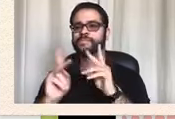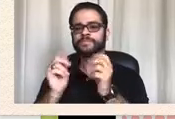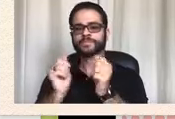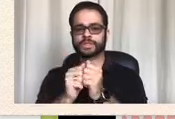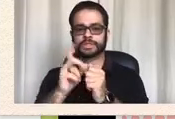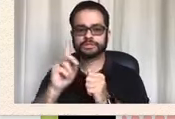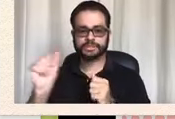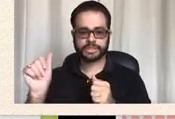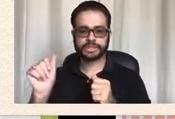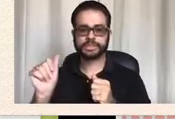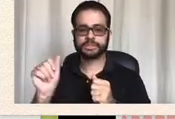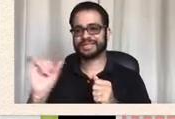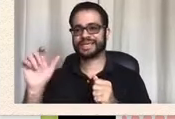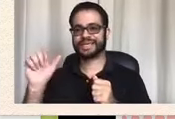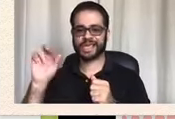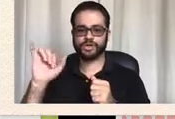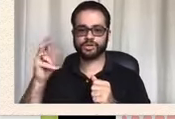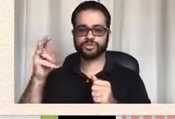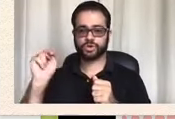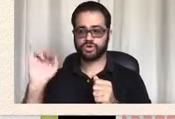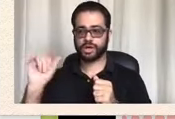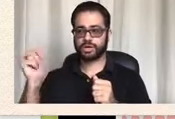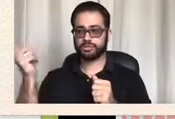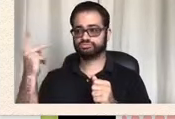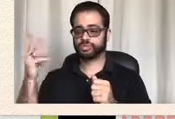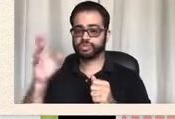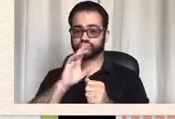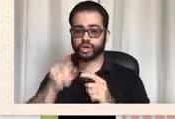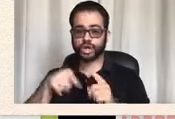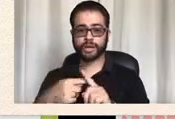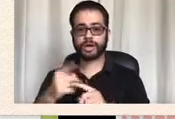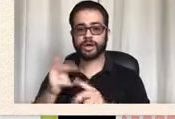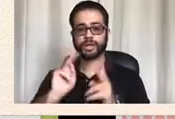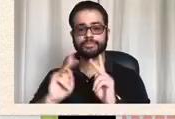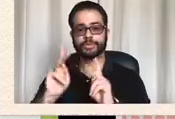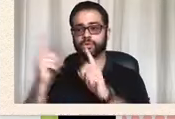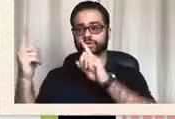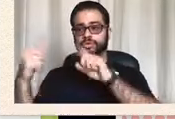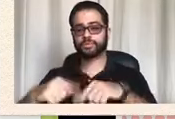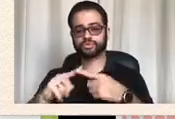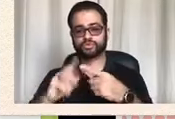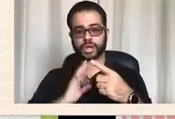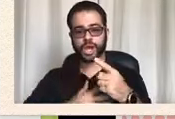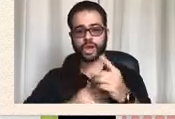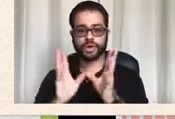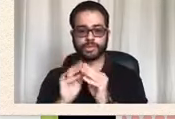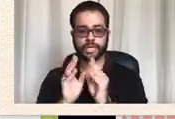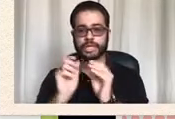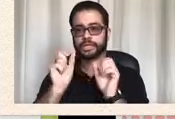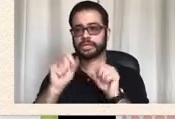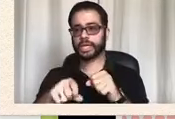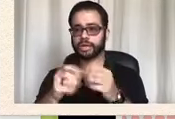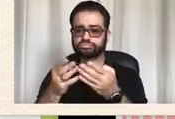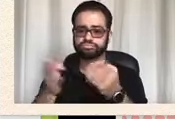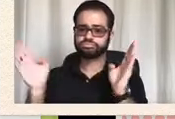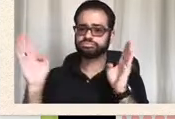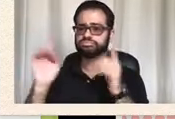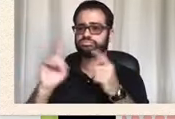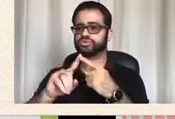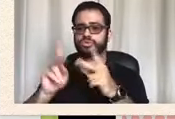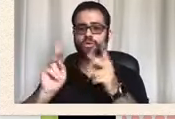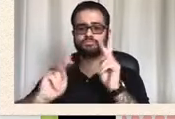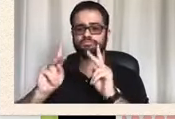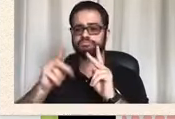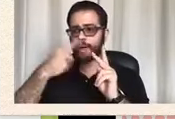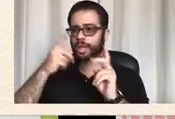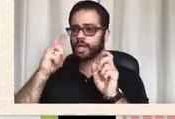were talking about. Speakers can come to our meetings and can open those up to the public, and that's a way to